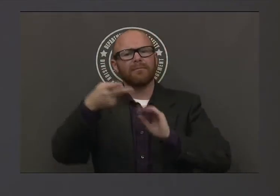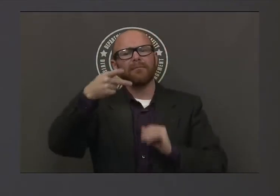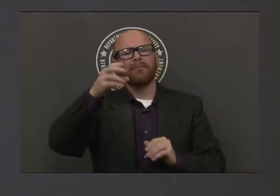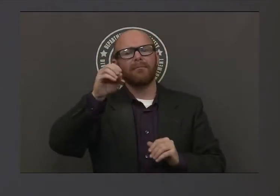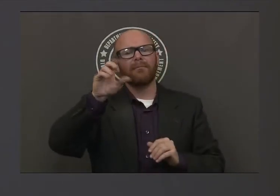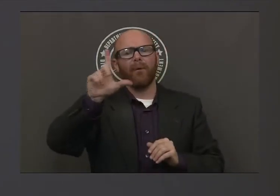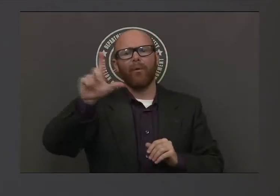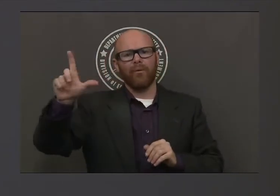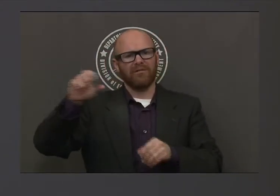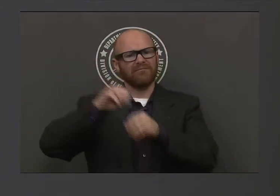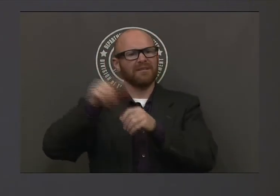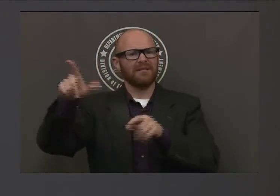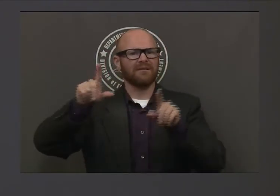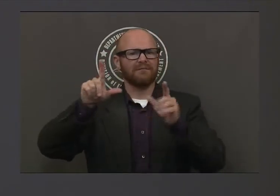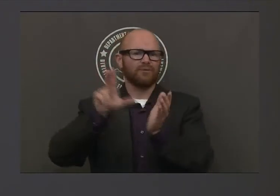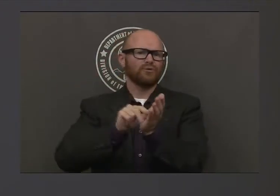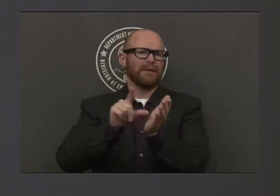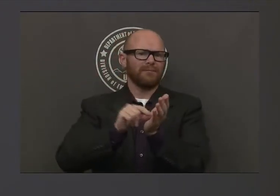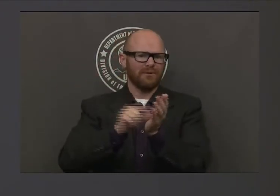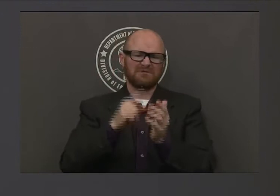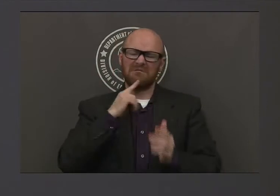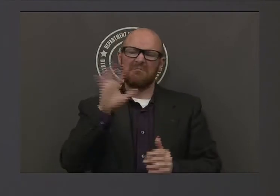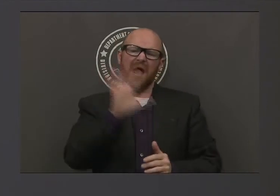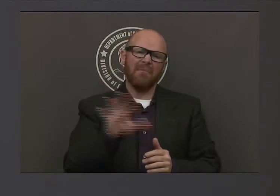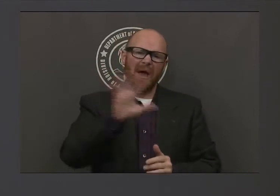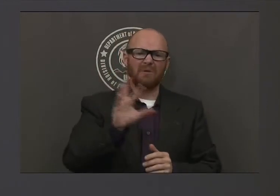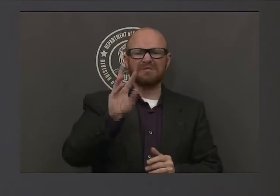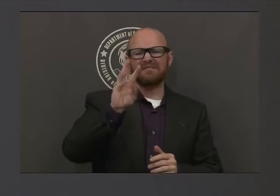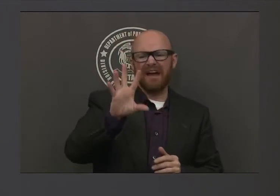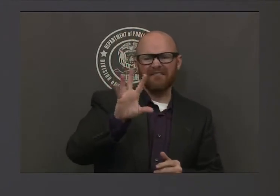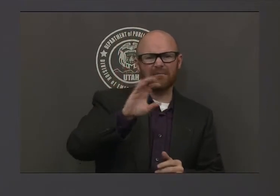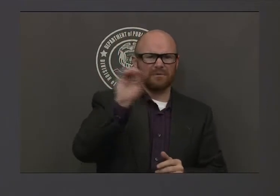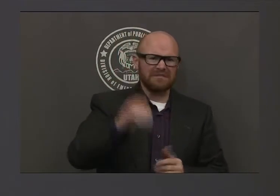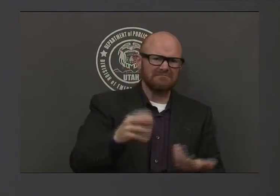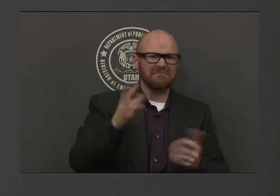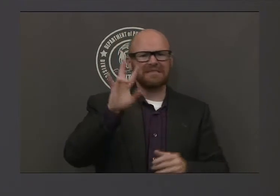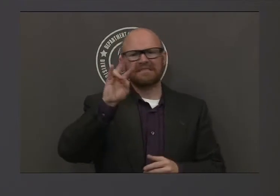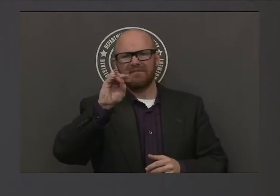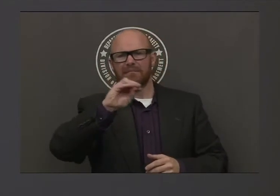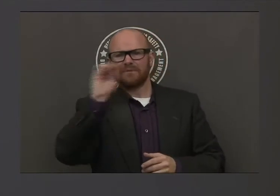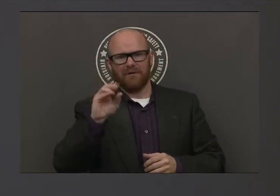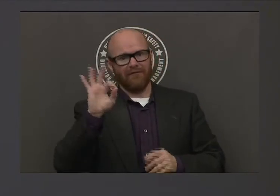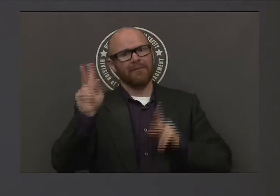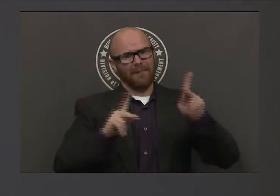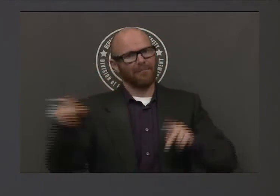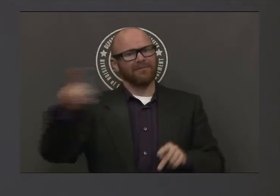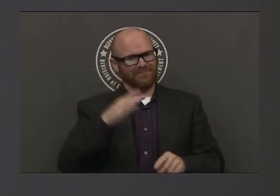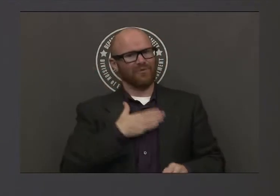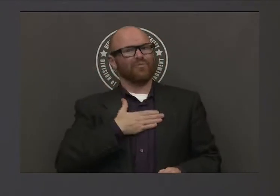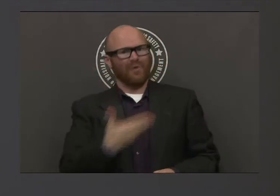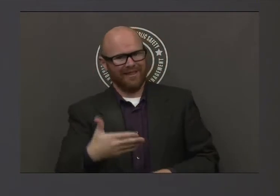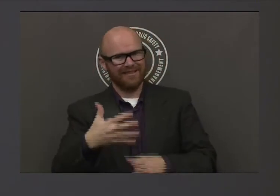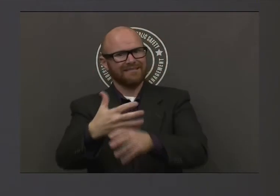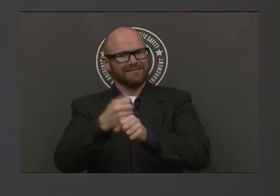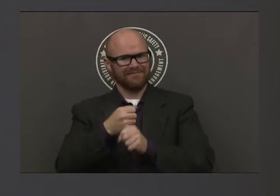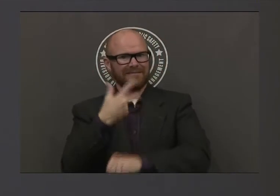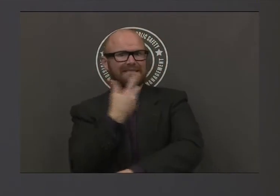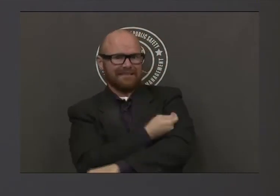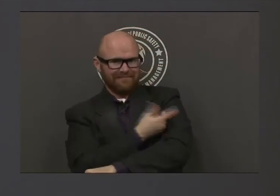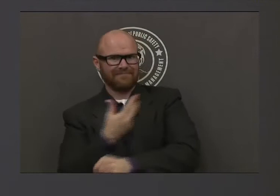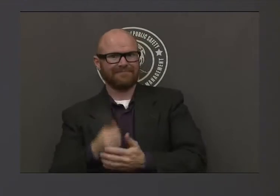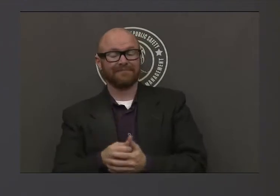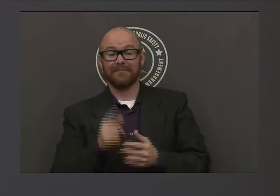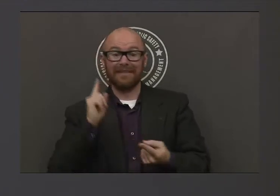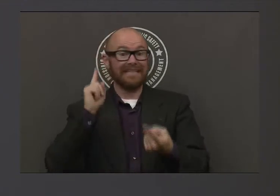day. I expect that will happen sometime this summer. So, but in the meantime, we need to continue to stay the course of social